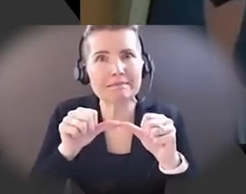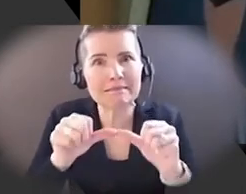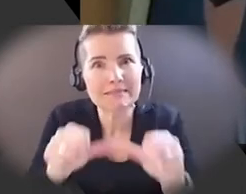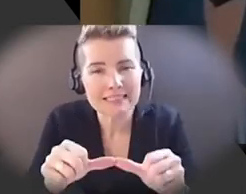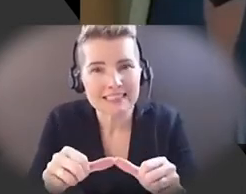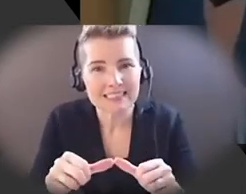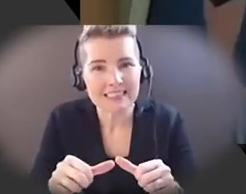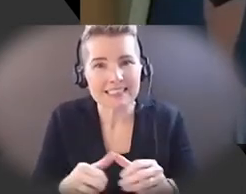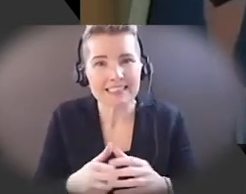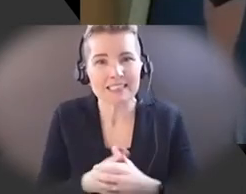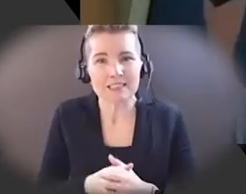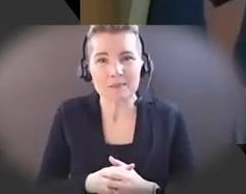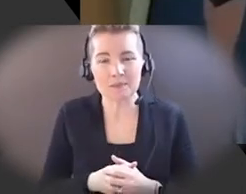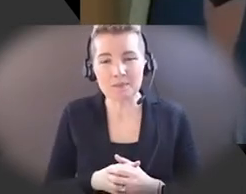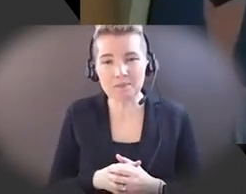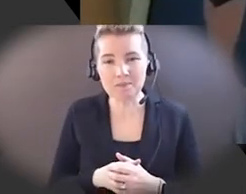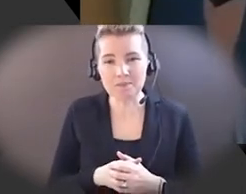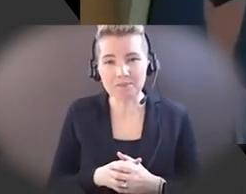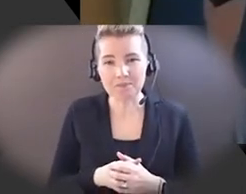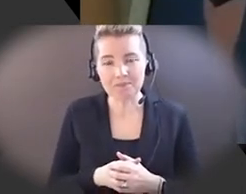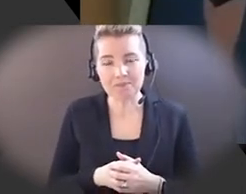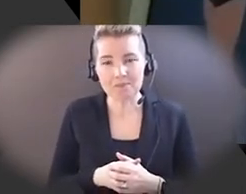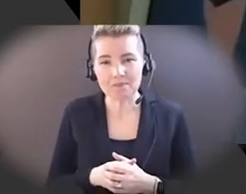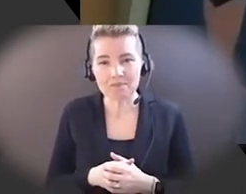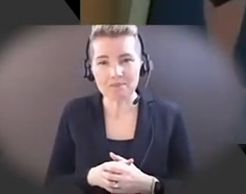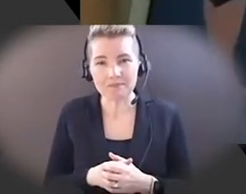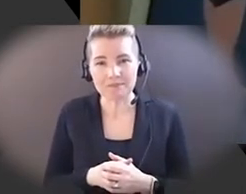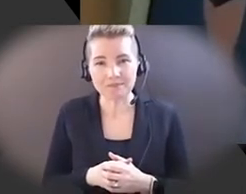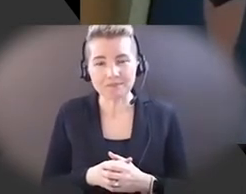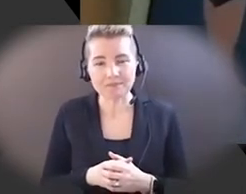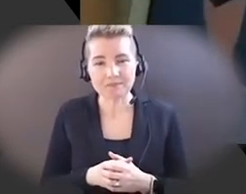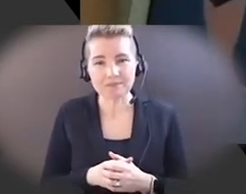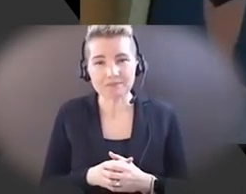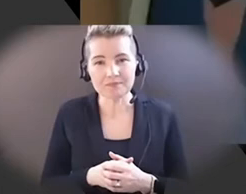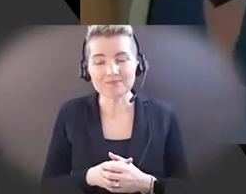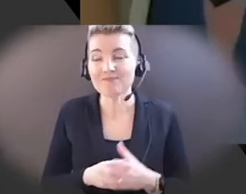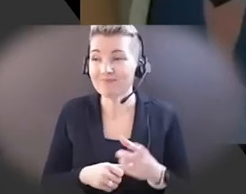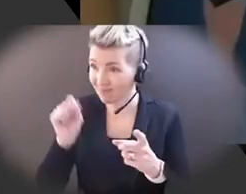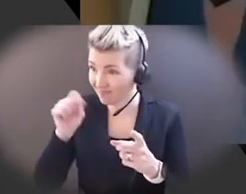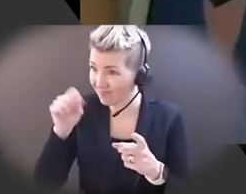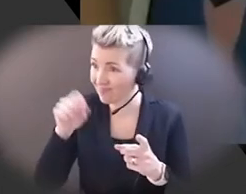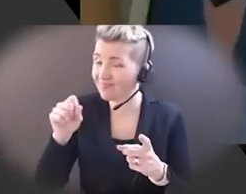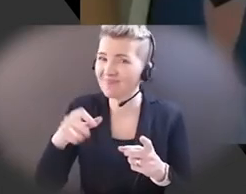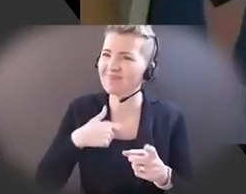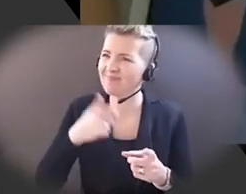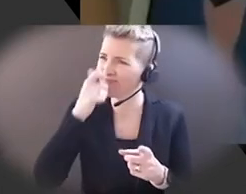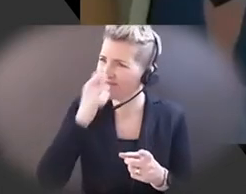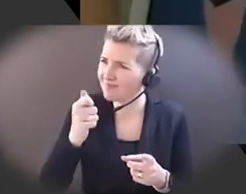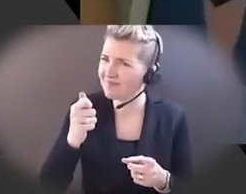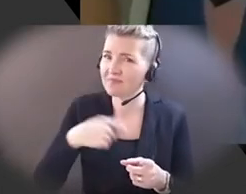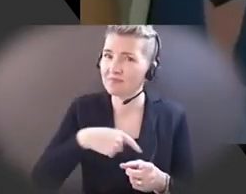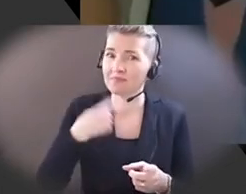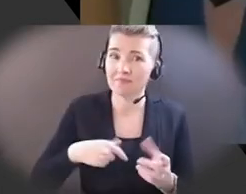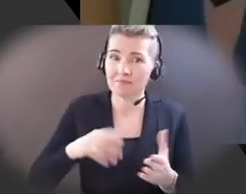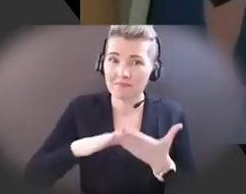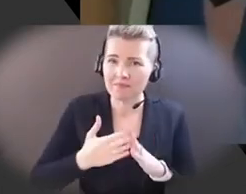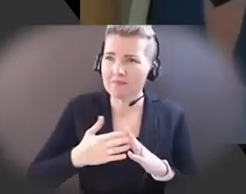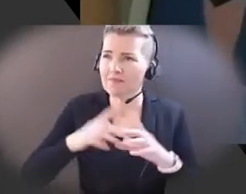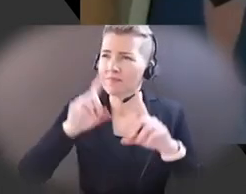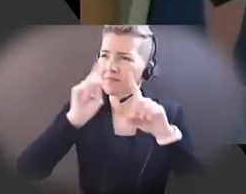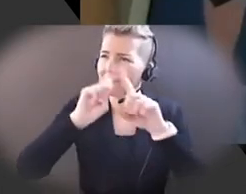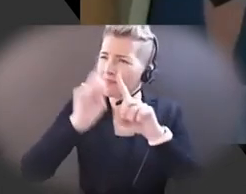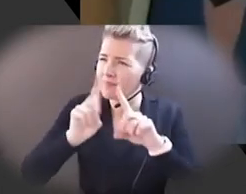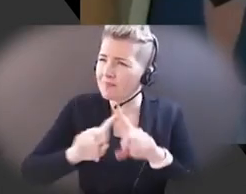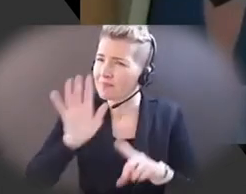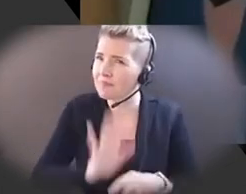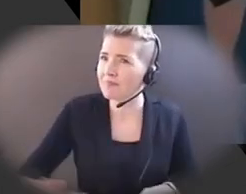Yeah, and like I think it's really interesting how there's kind of like so many different Chinatowns across North America and, you know, even in other